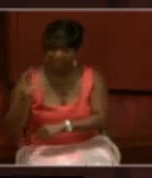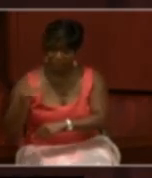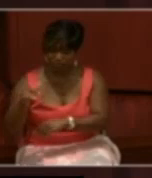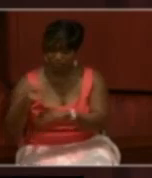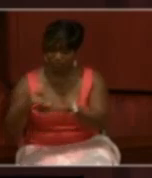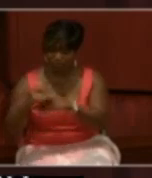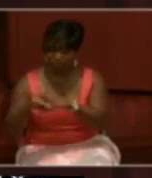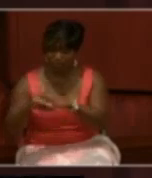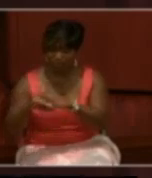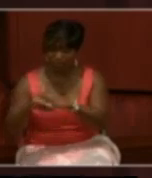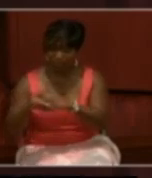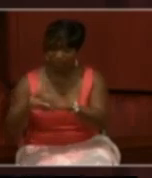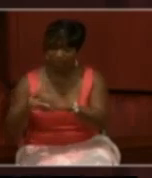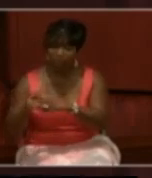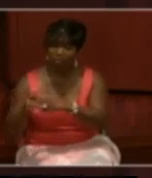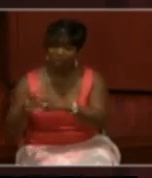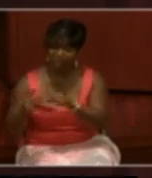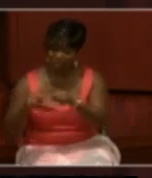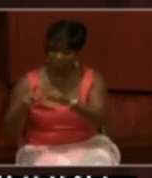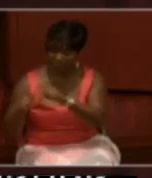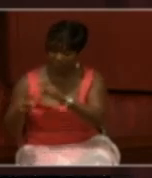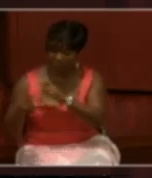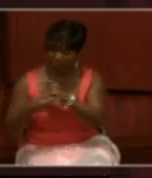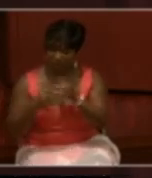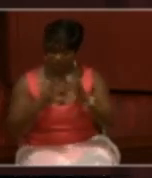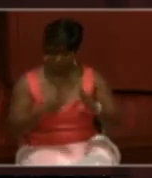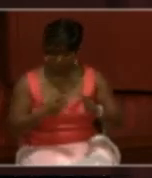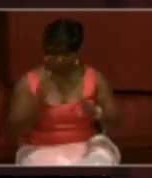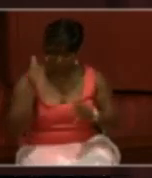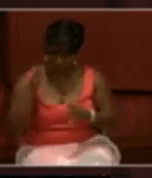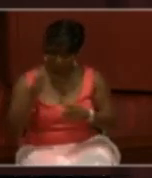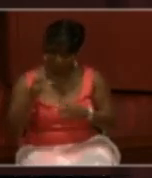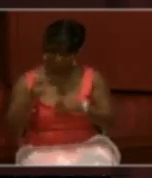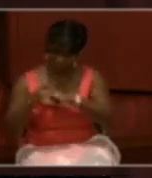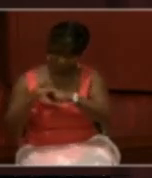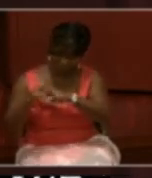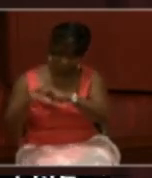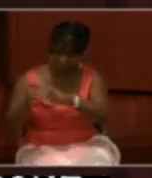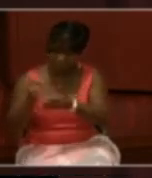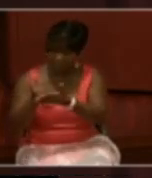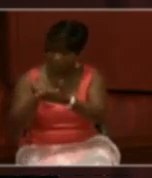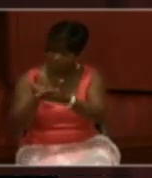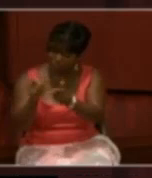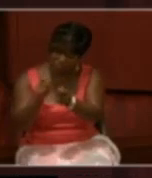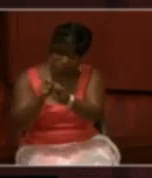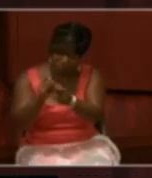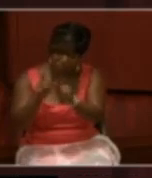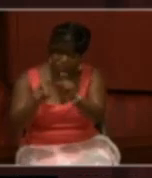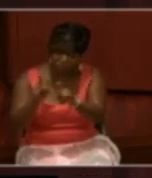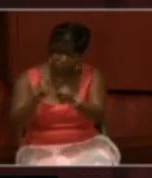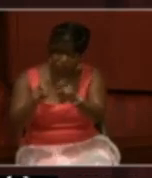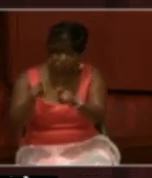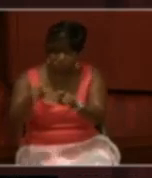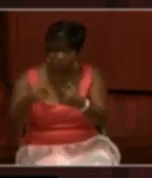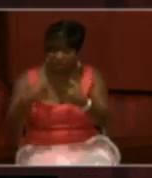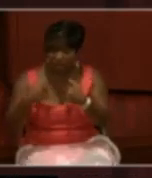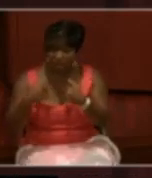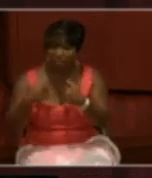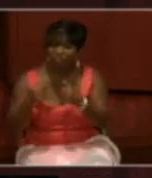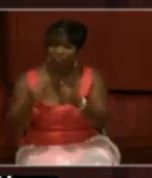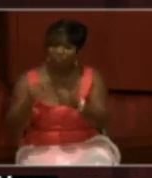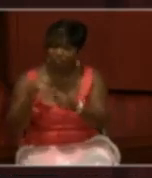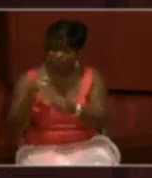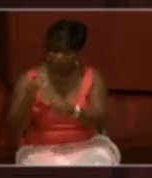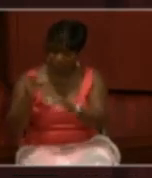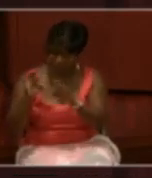where archivists will be able to, they'll be available to help you with certain questions that you have on your family research.